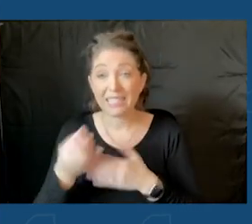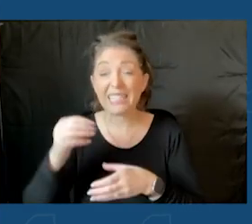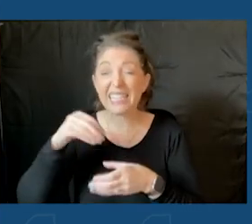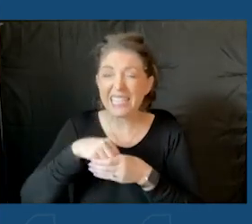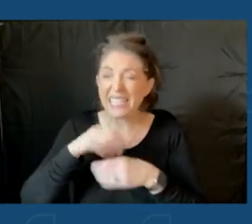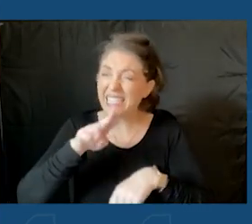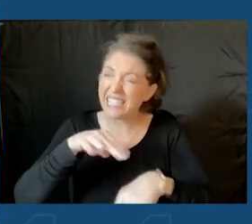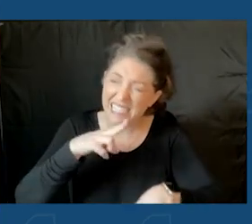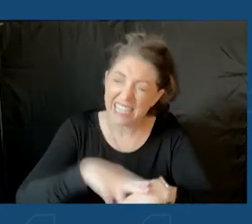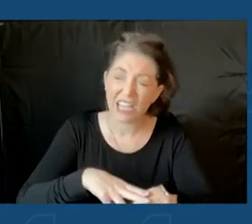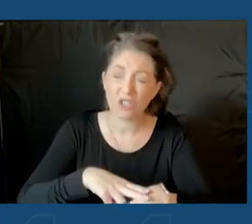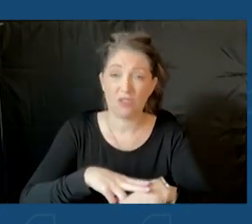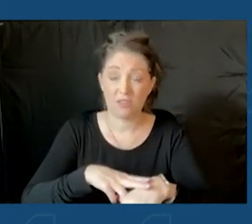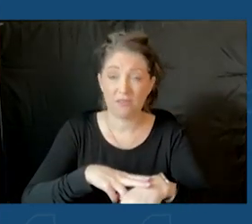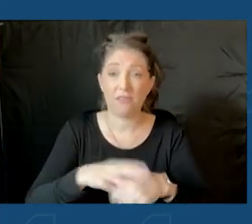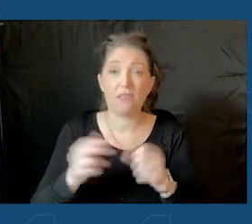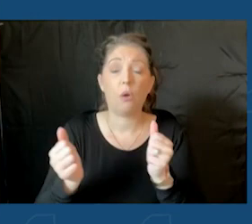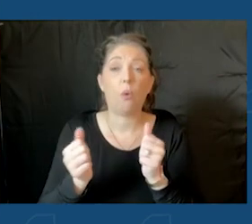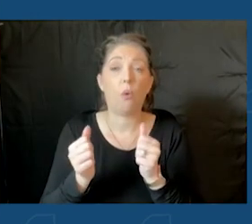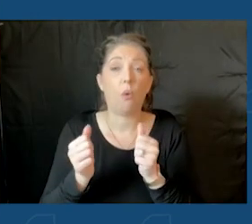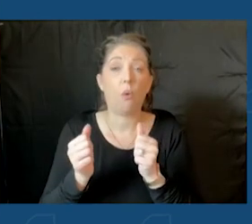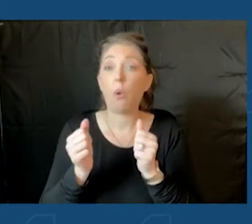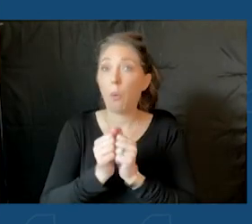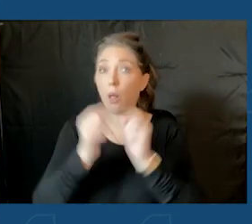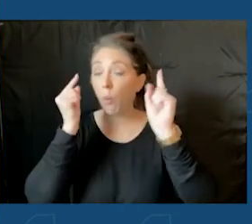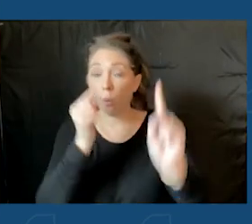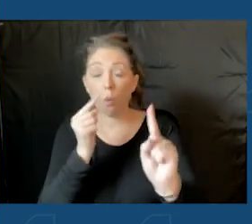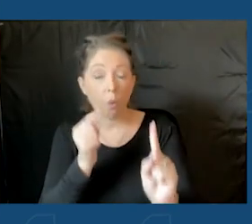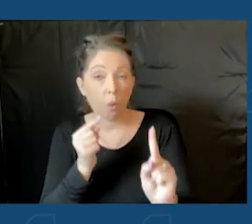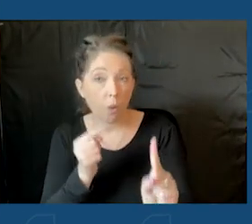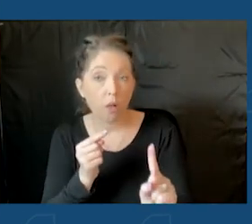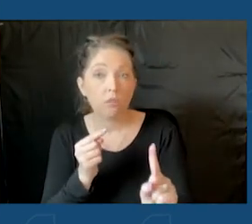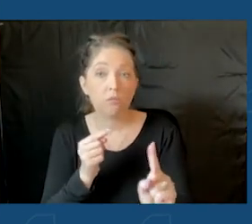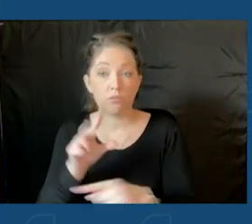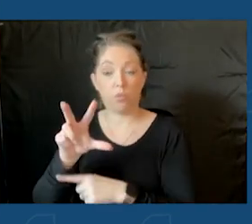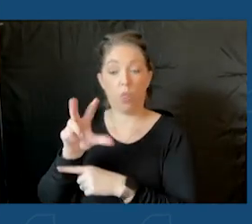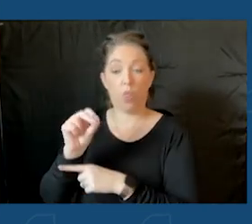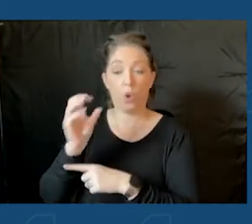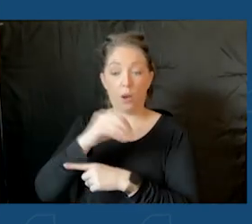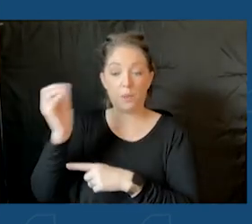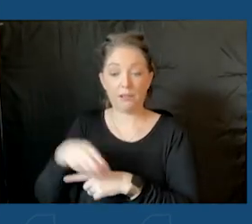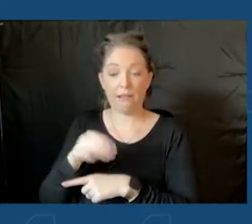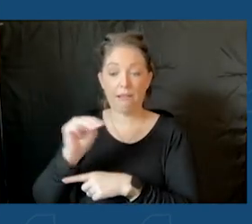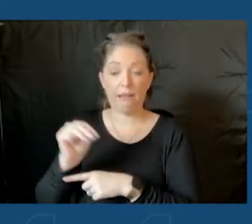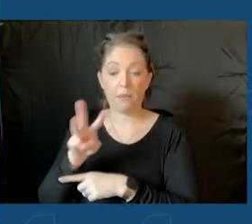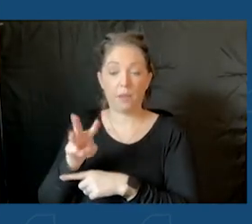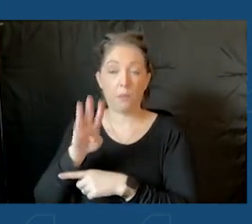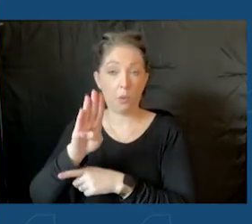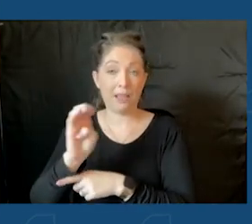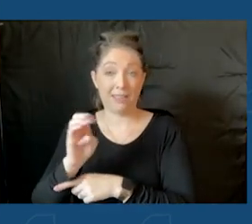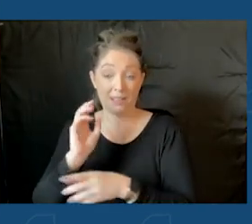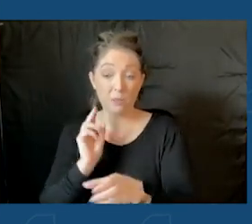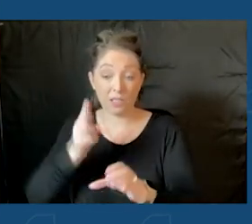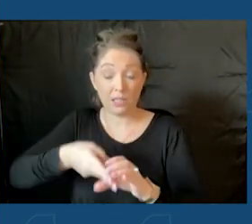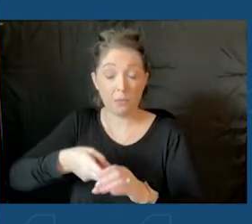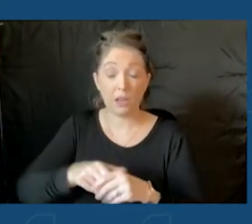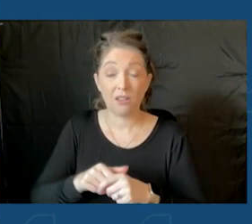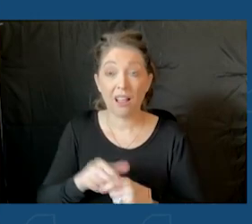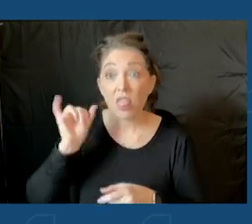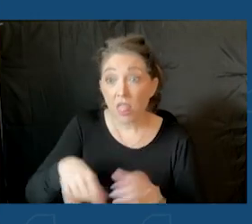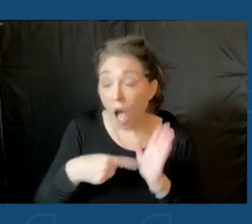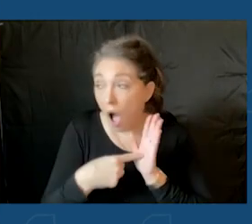in the nation, with a compelling goal of 30% MWBE participation. This represents